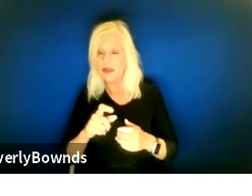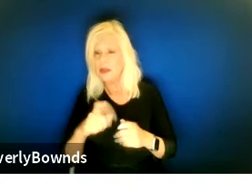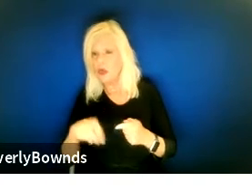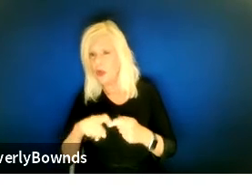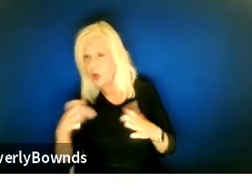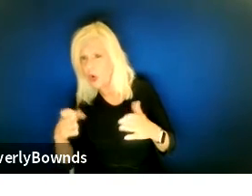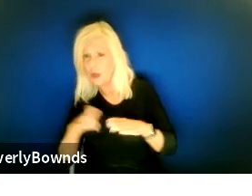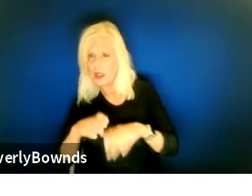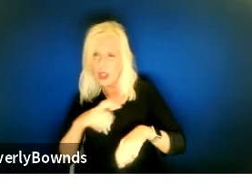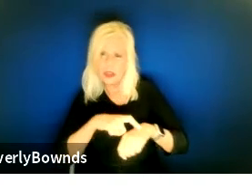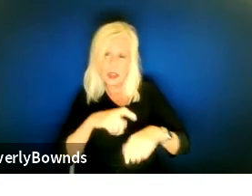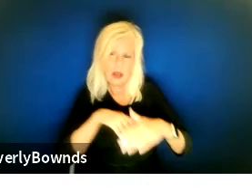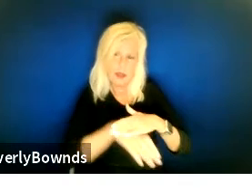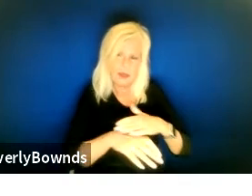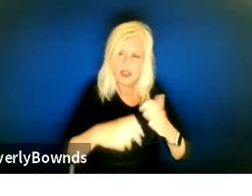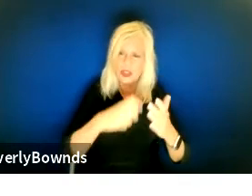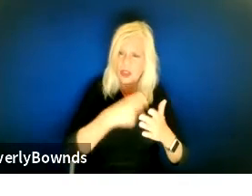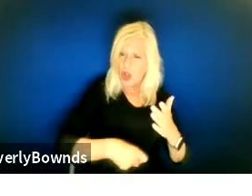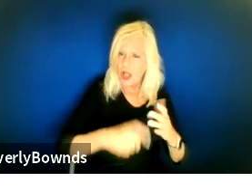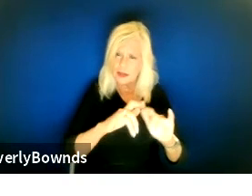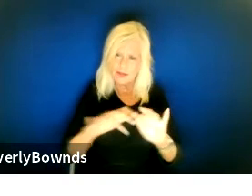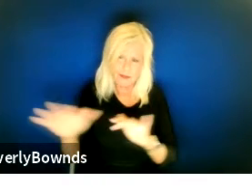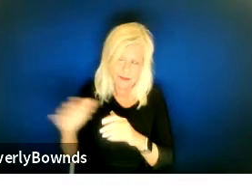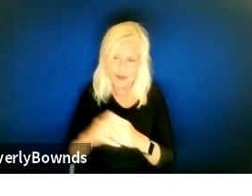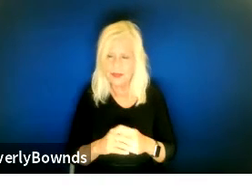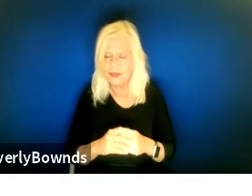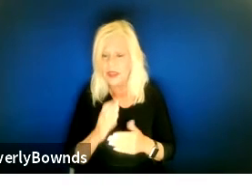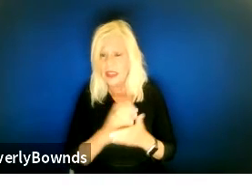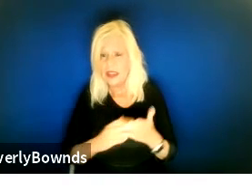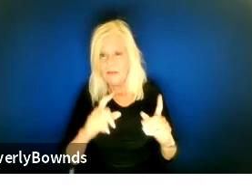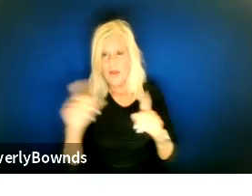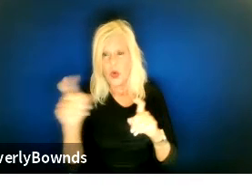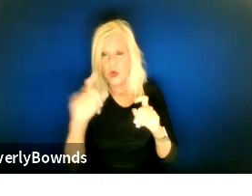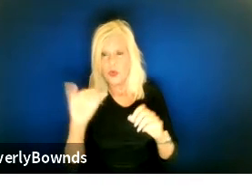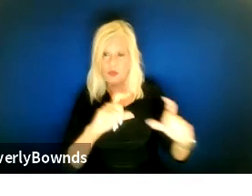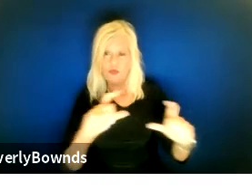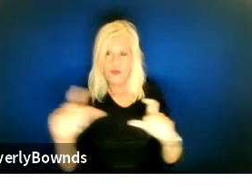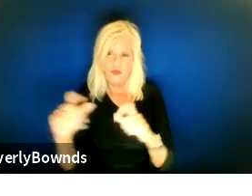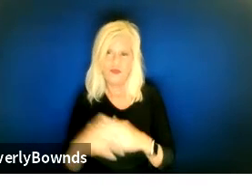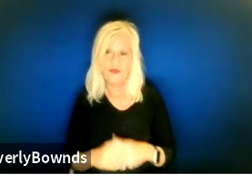the admission, cost, etc., and some photos as well.